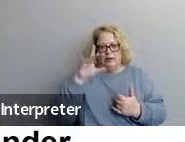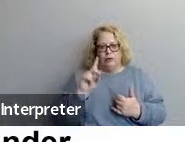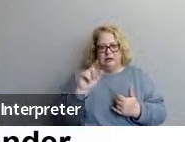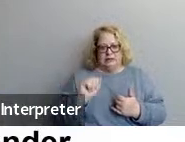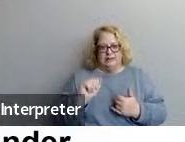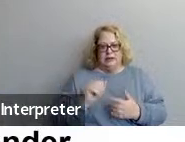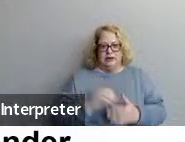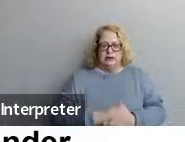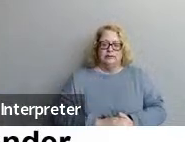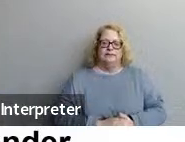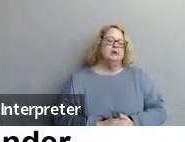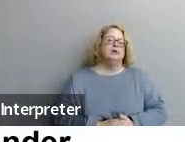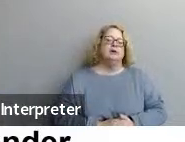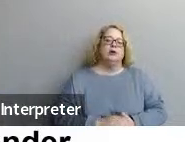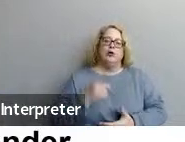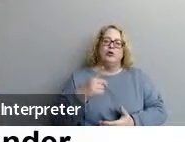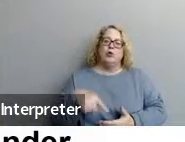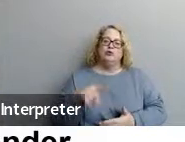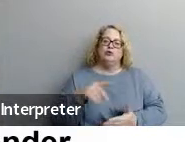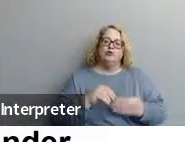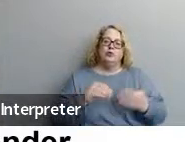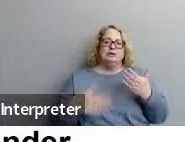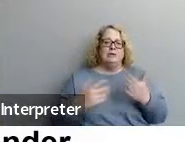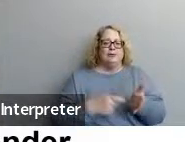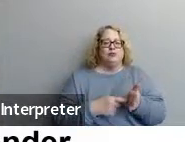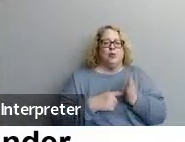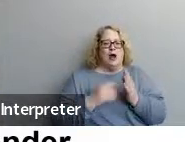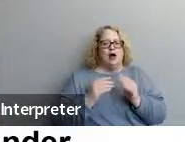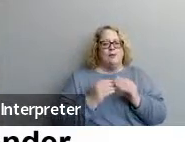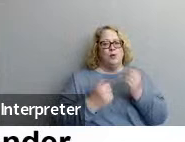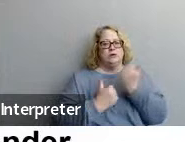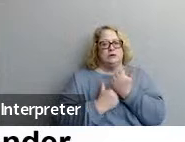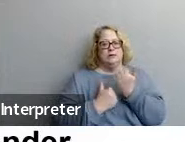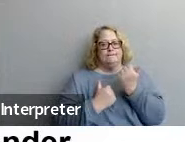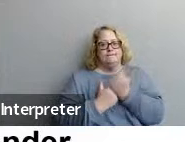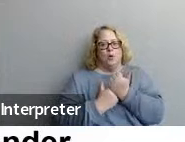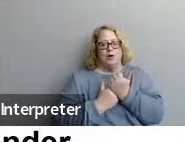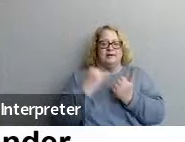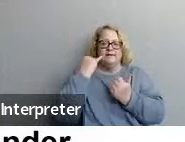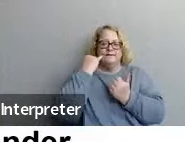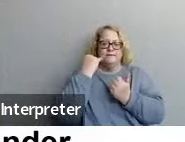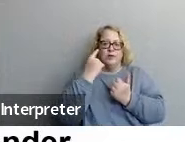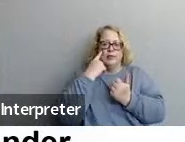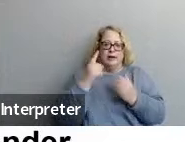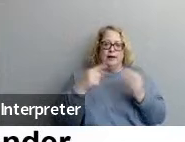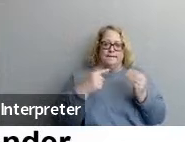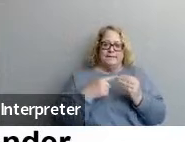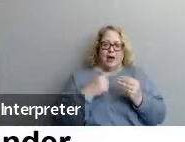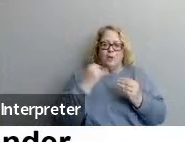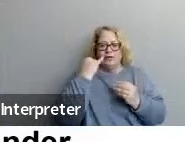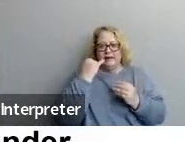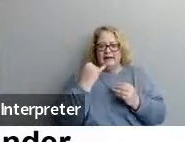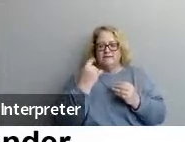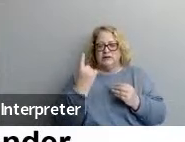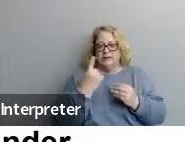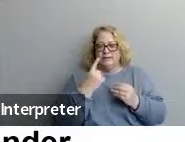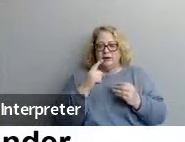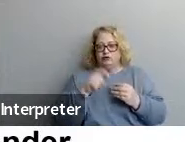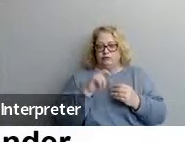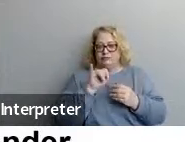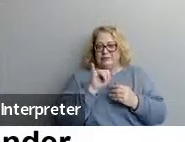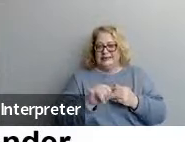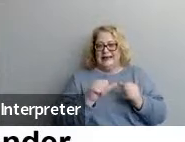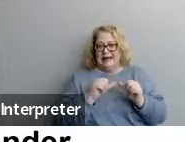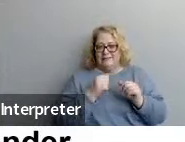populations. Those students might require some more support needed if you think about the significance of deciding that someone should stay beyond their 4 years of